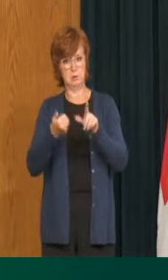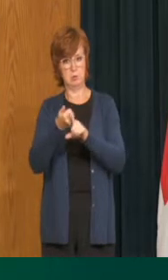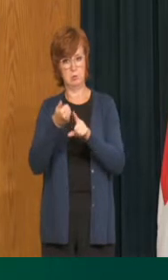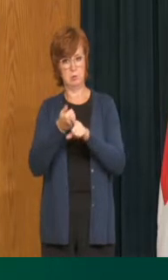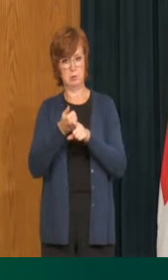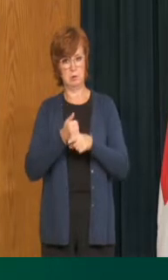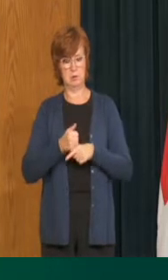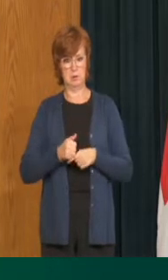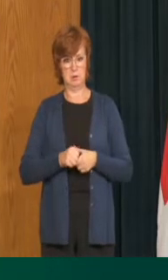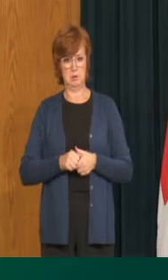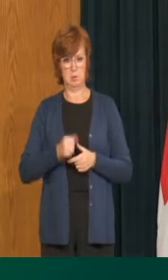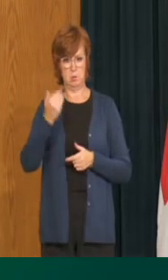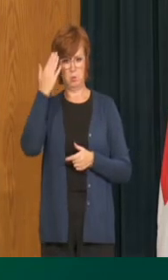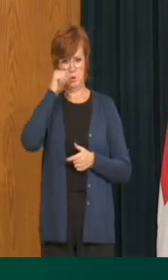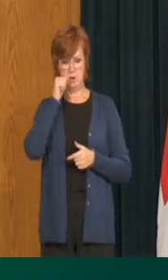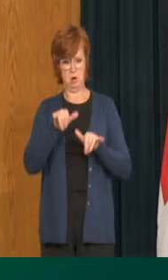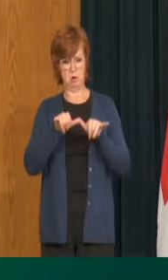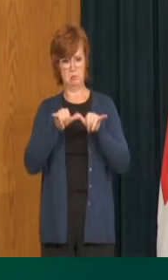back?